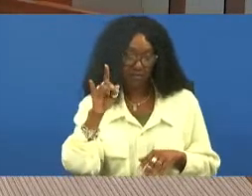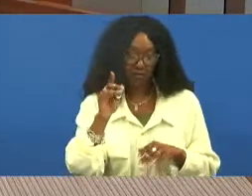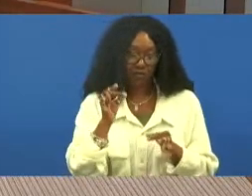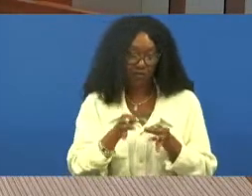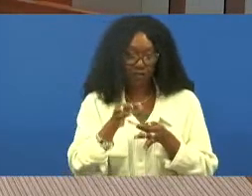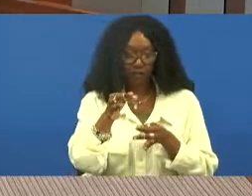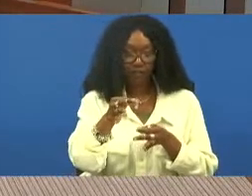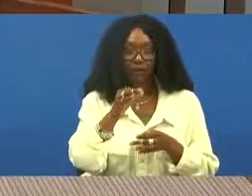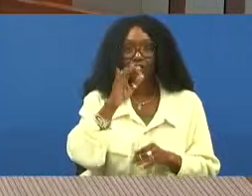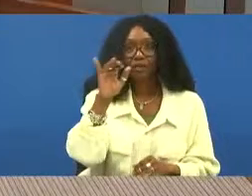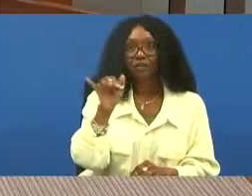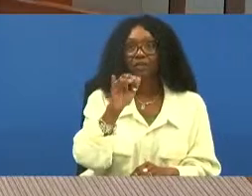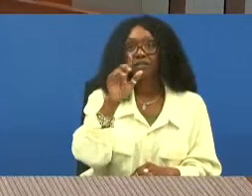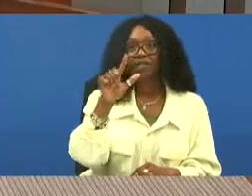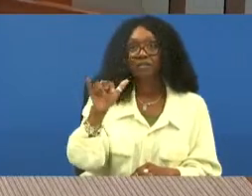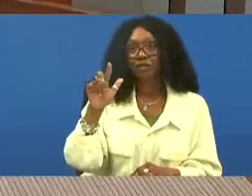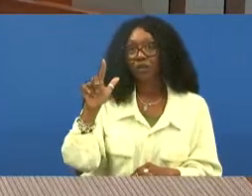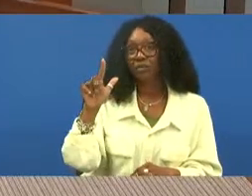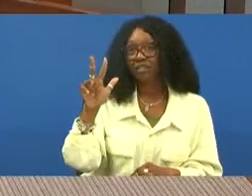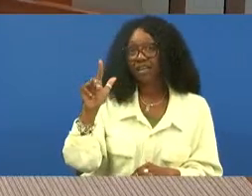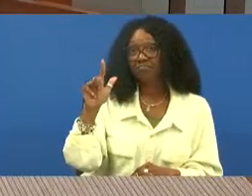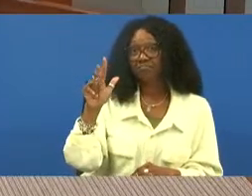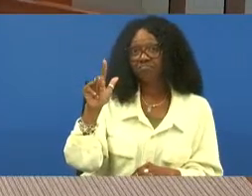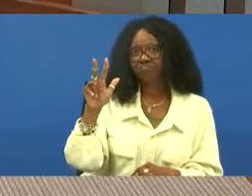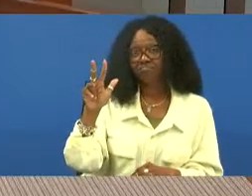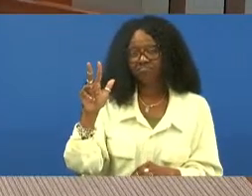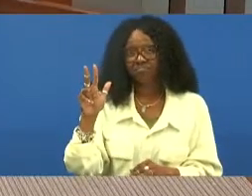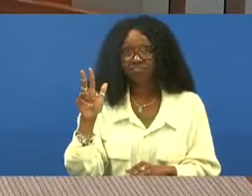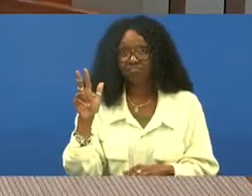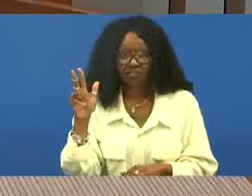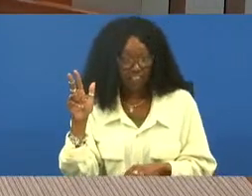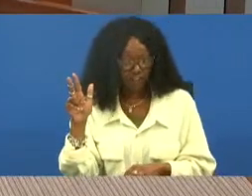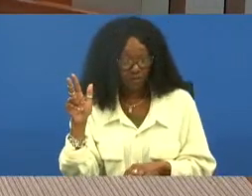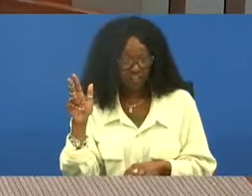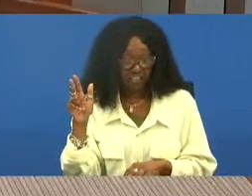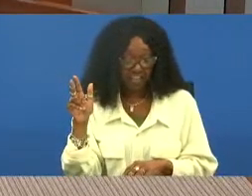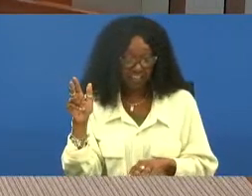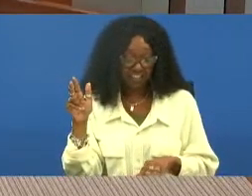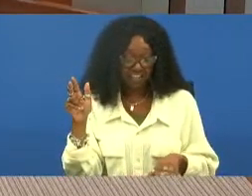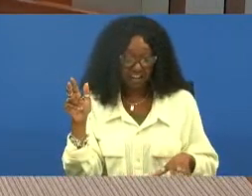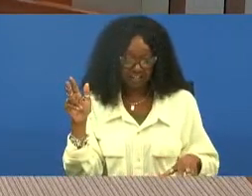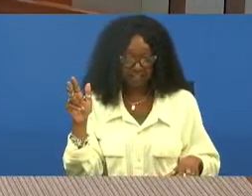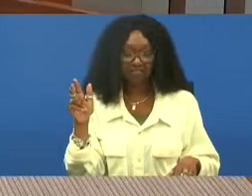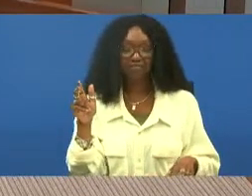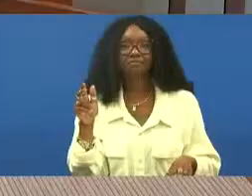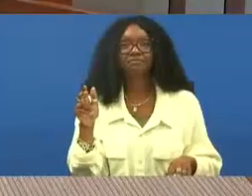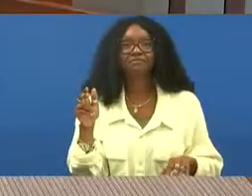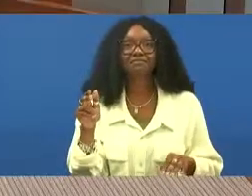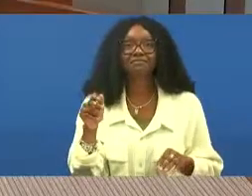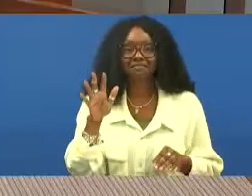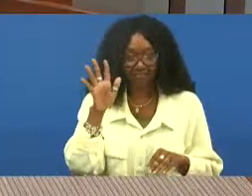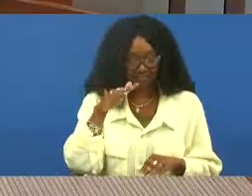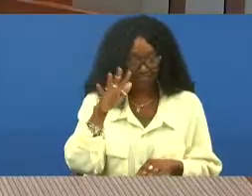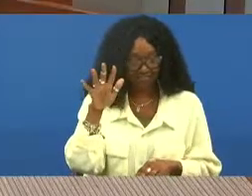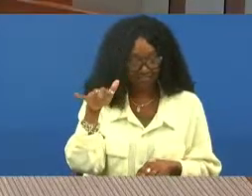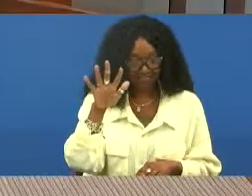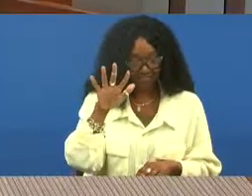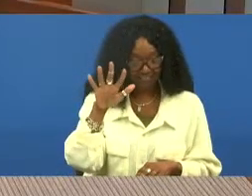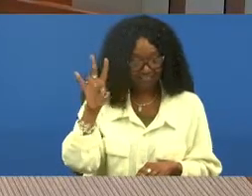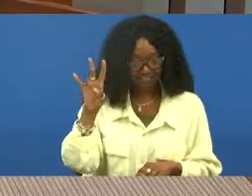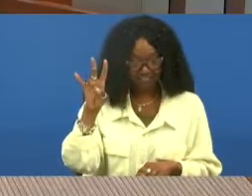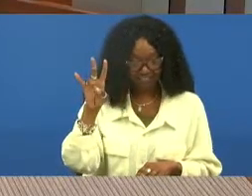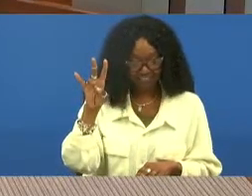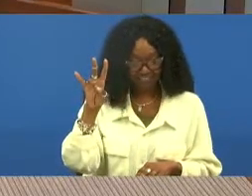to July 23rd meeting, items 34, 36, 38, 46, 48, 55, and 57.